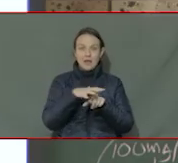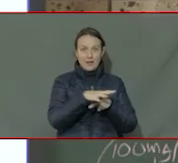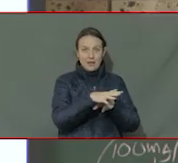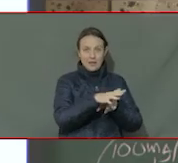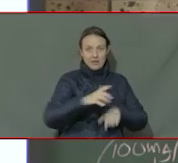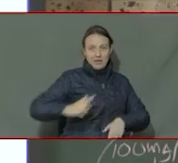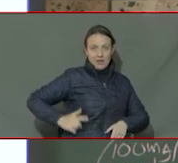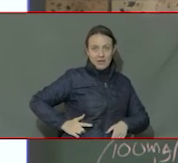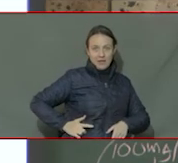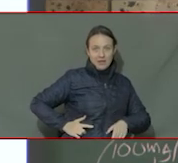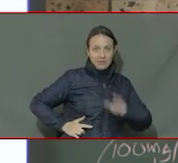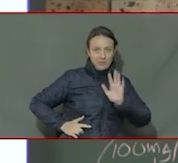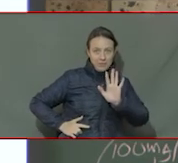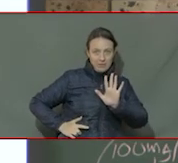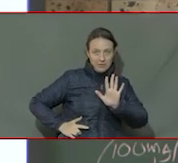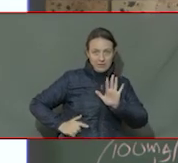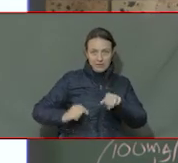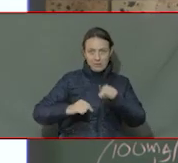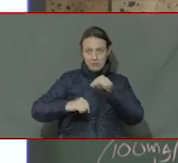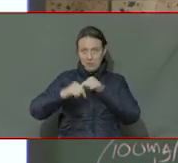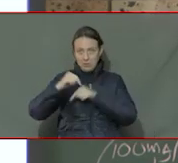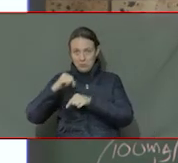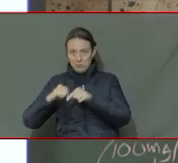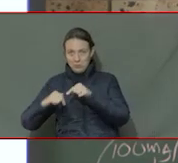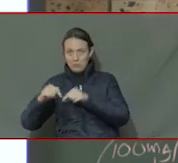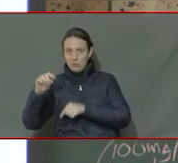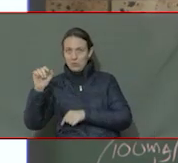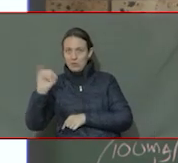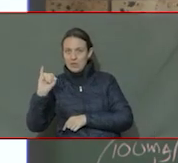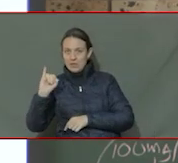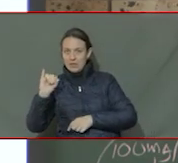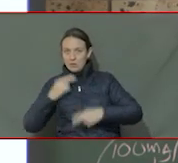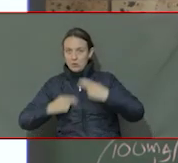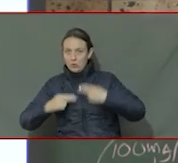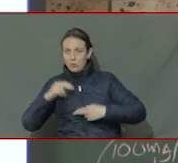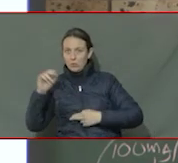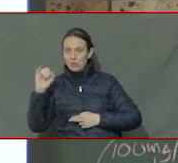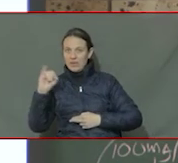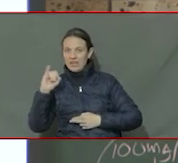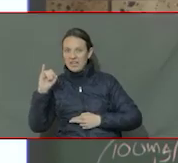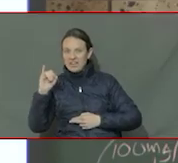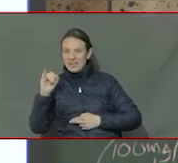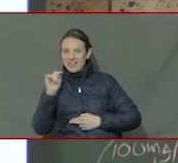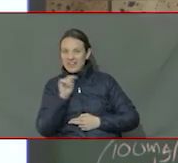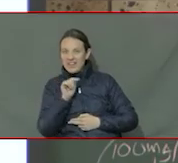on the body cells, because insulin also stimulates something here. What does it stimulate here at the cells?